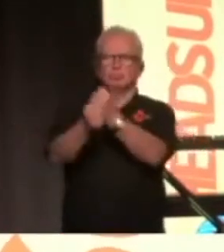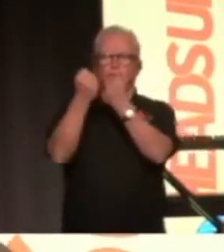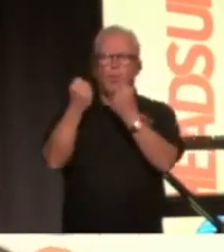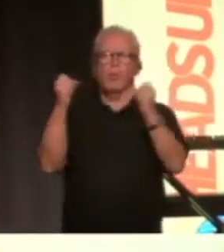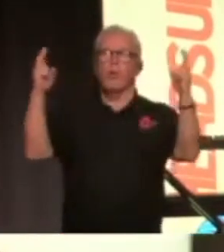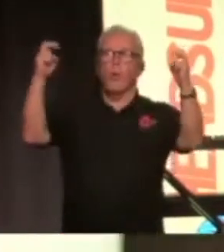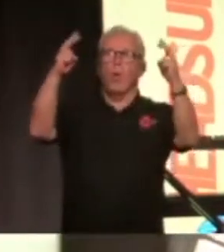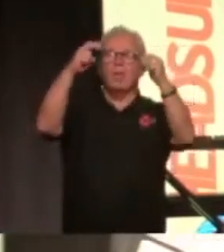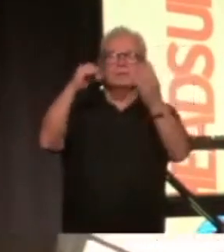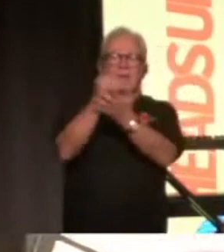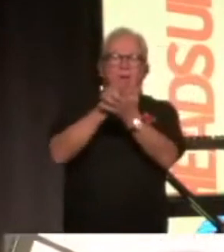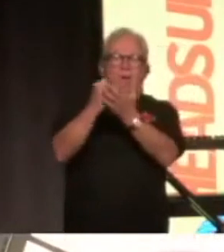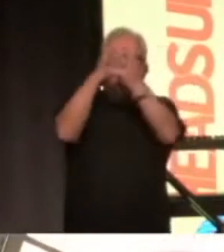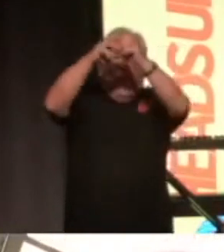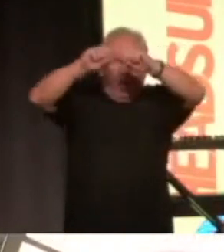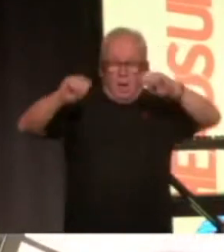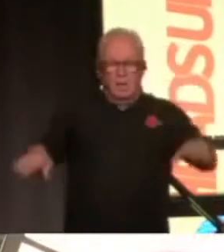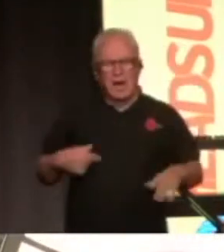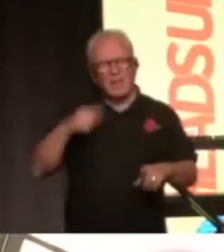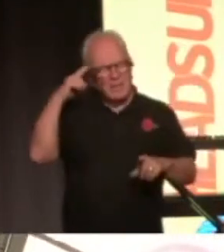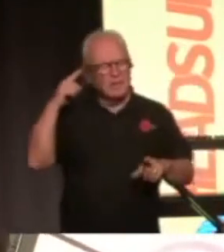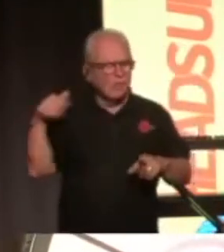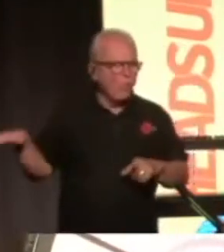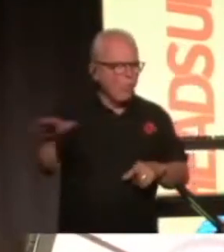know most of you have heard this before.